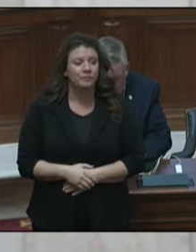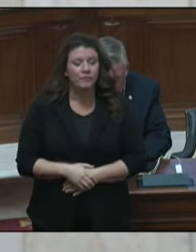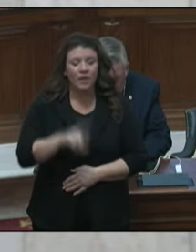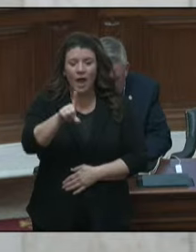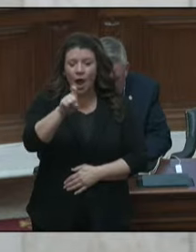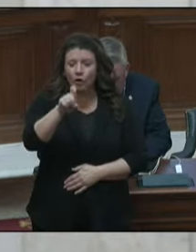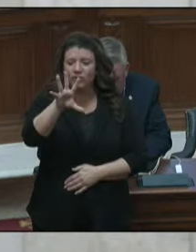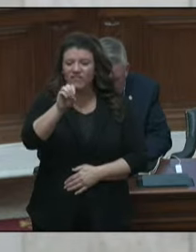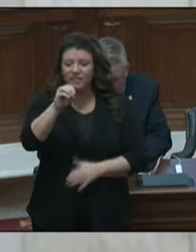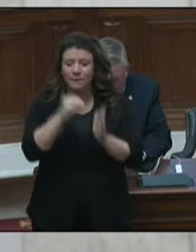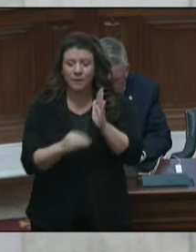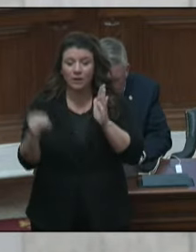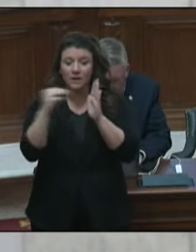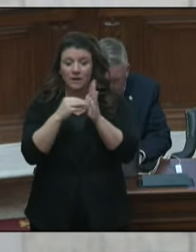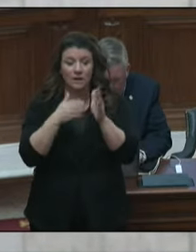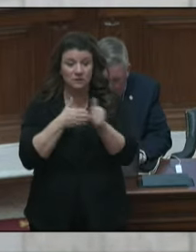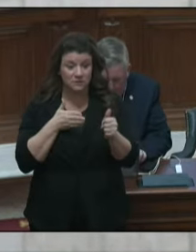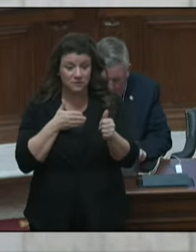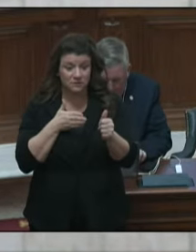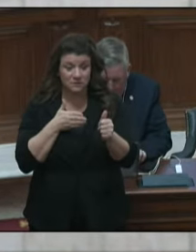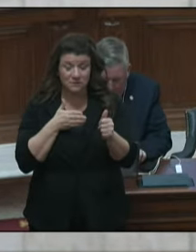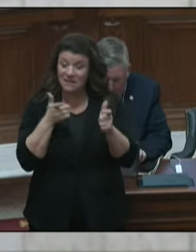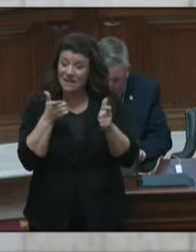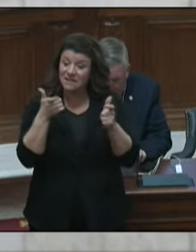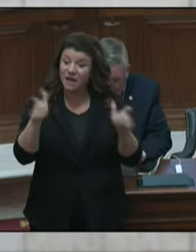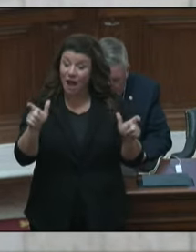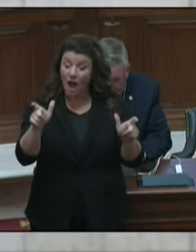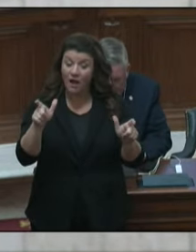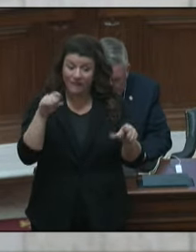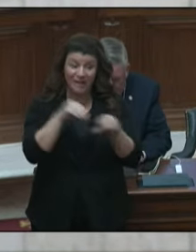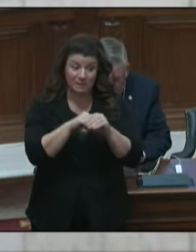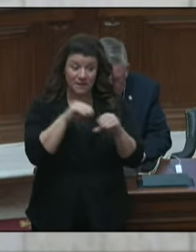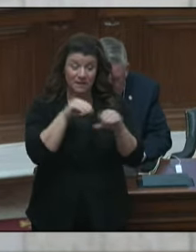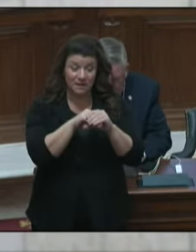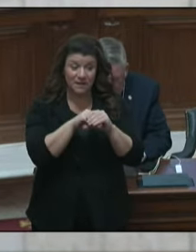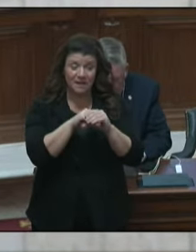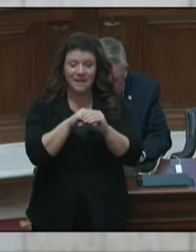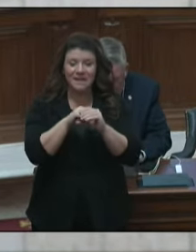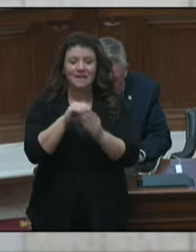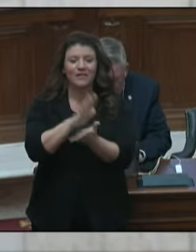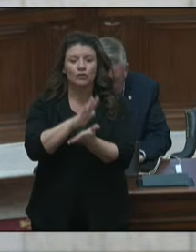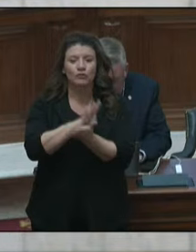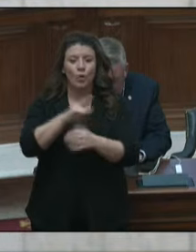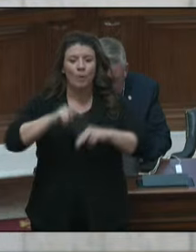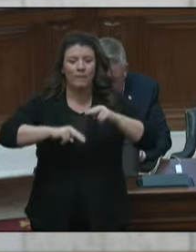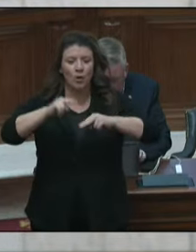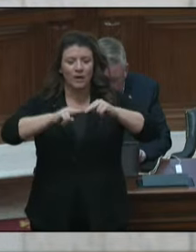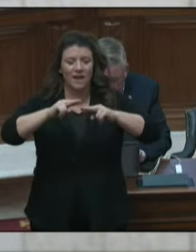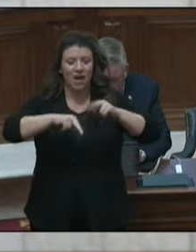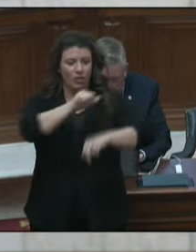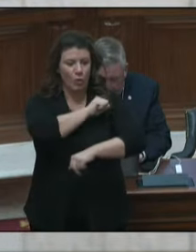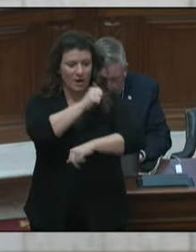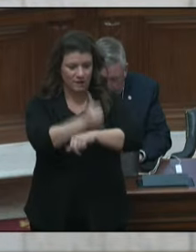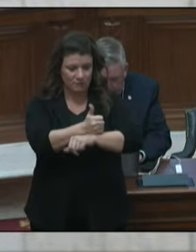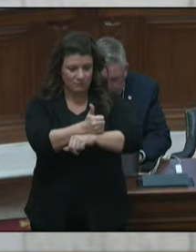$150 million is a gigantic investment to the school building authority.